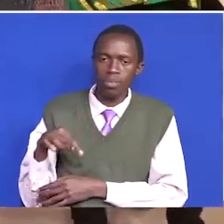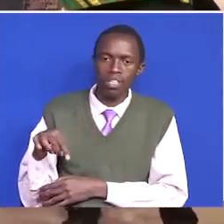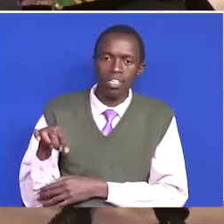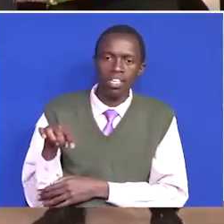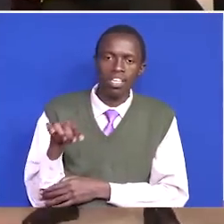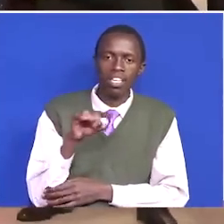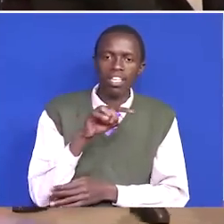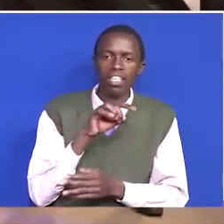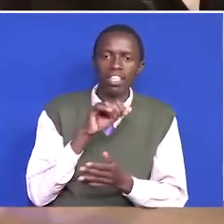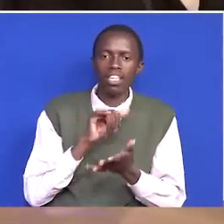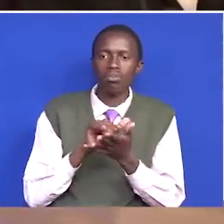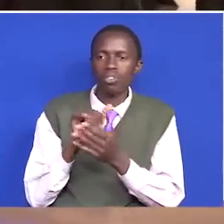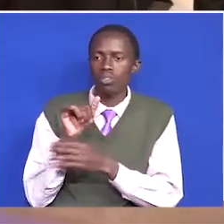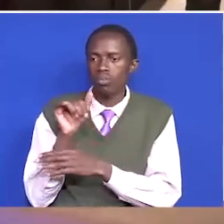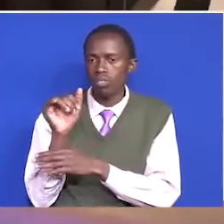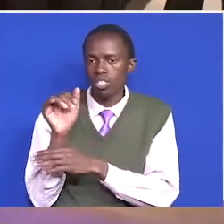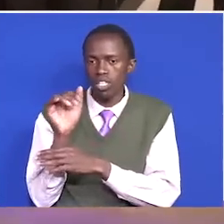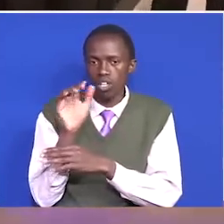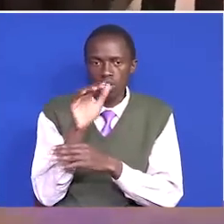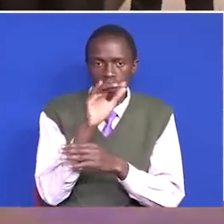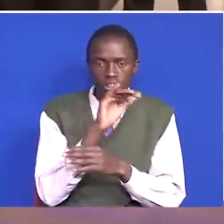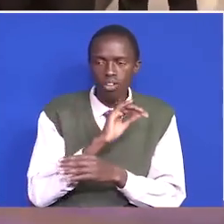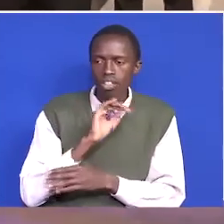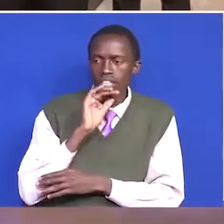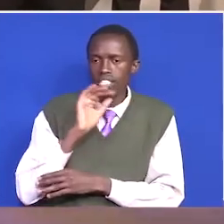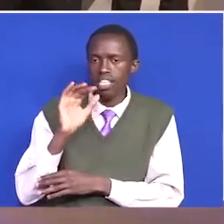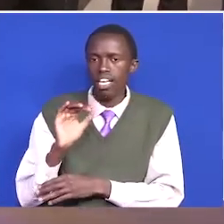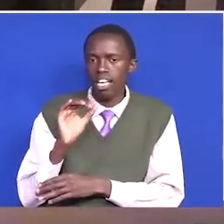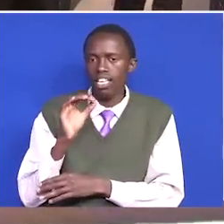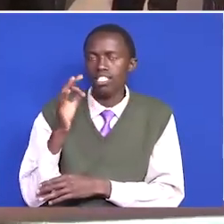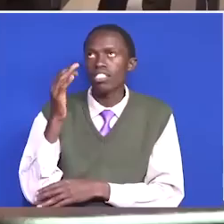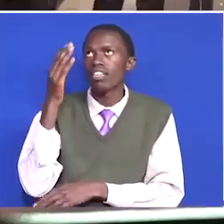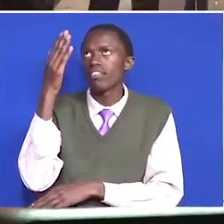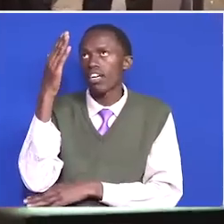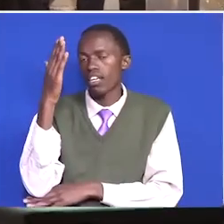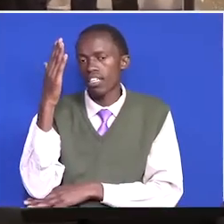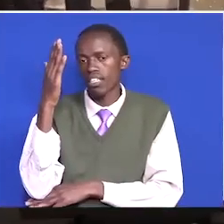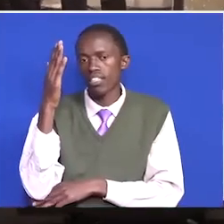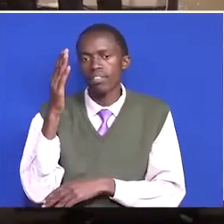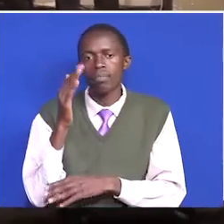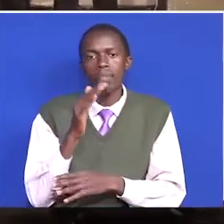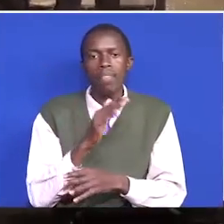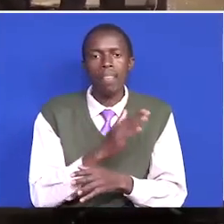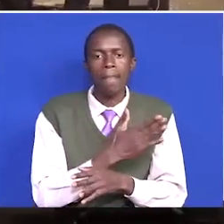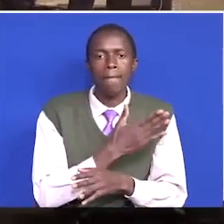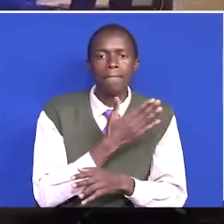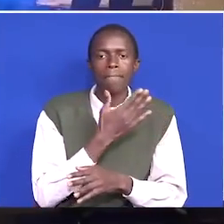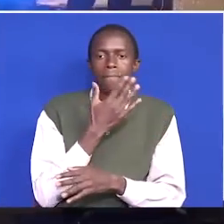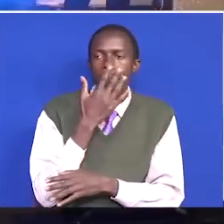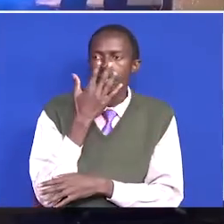That we should be called the sons of God.